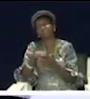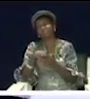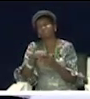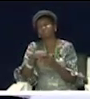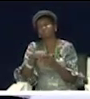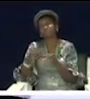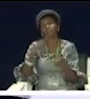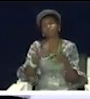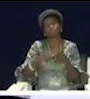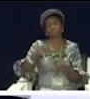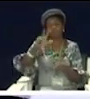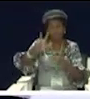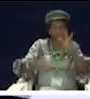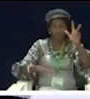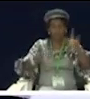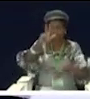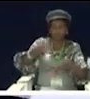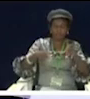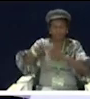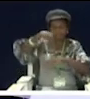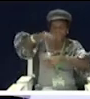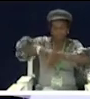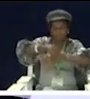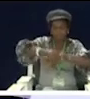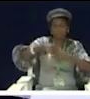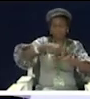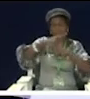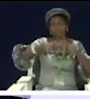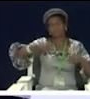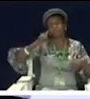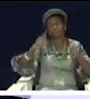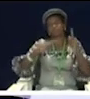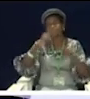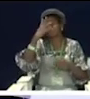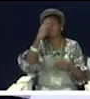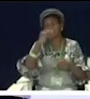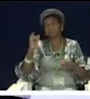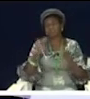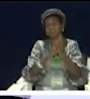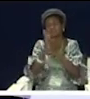You have to walk in the night when others are sleeping, praying.